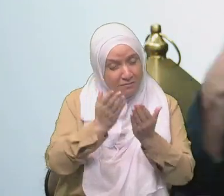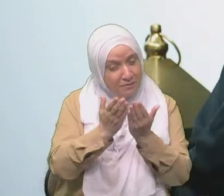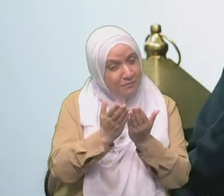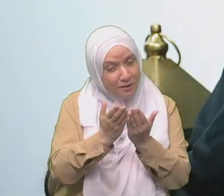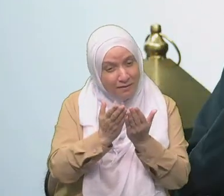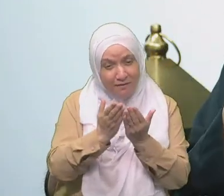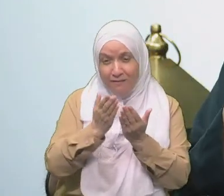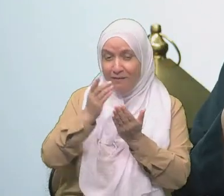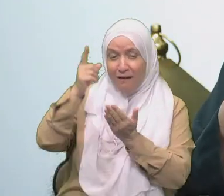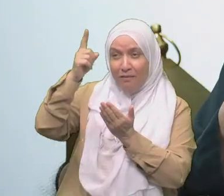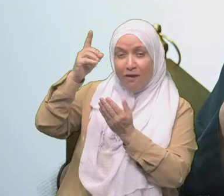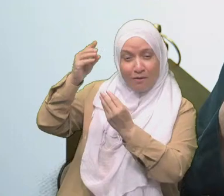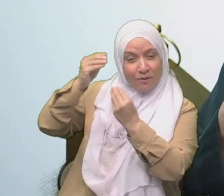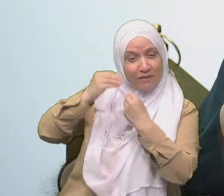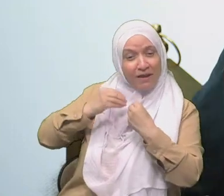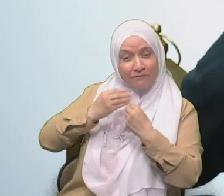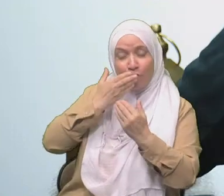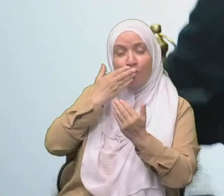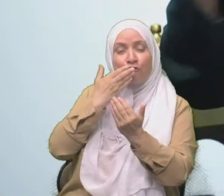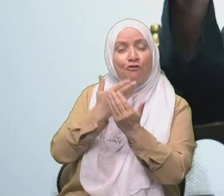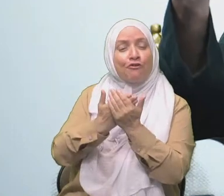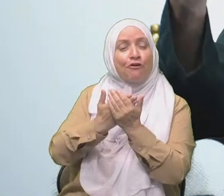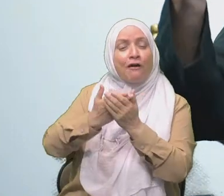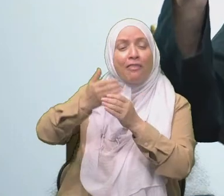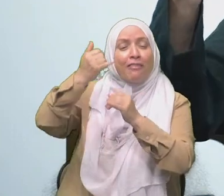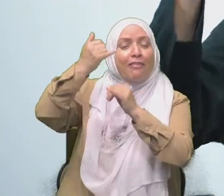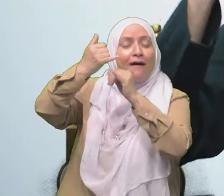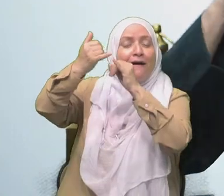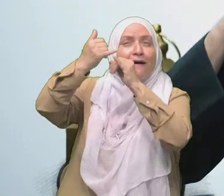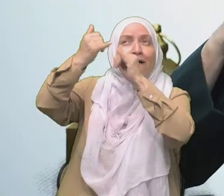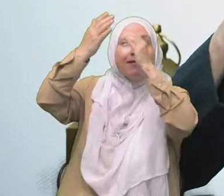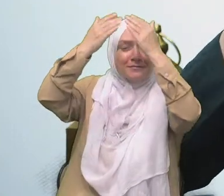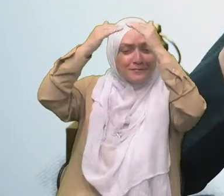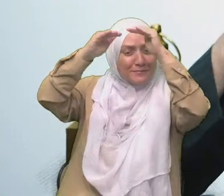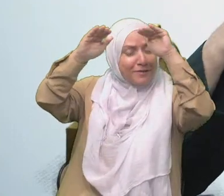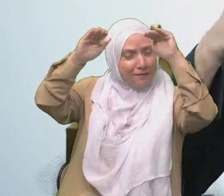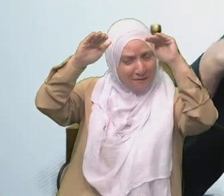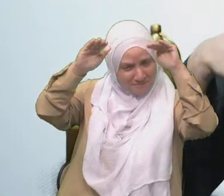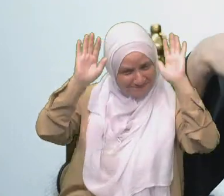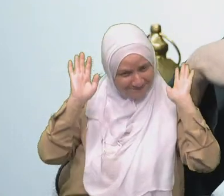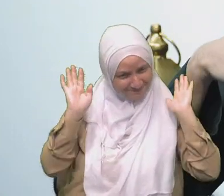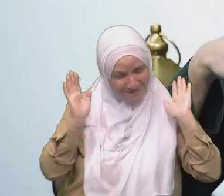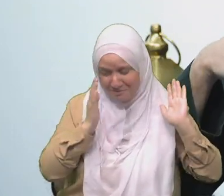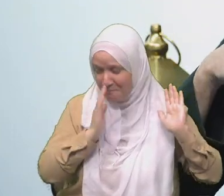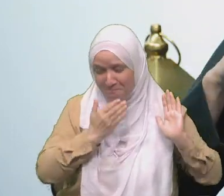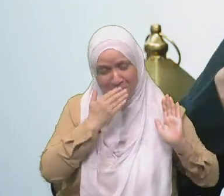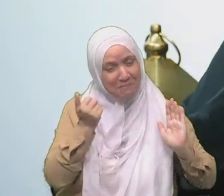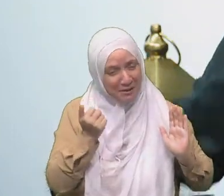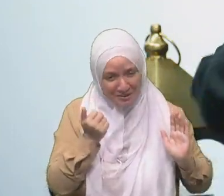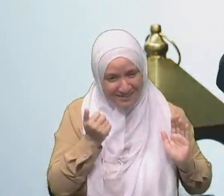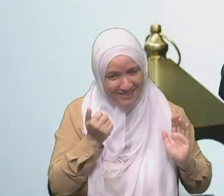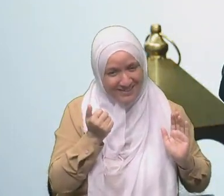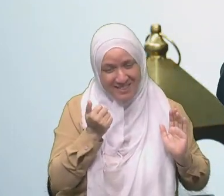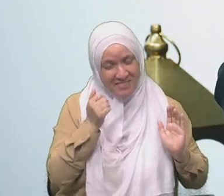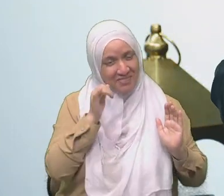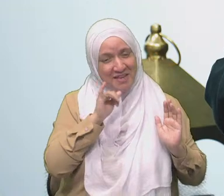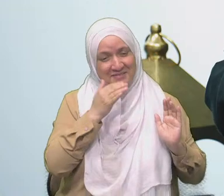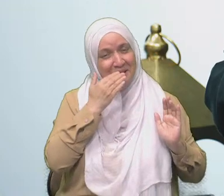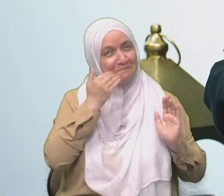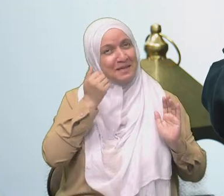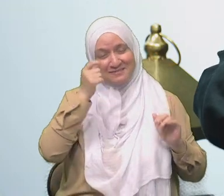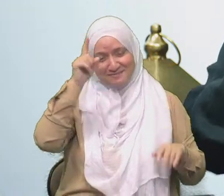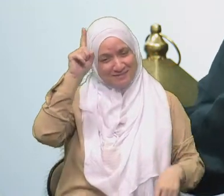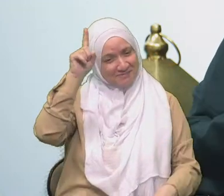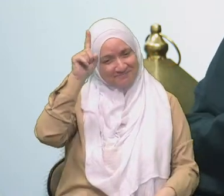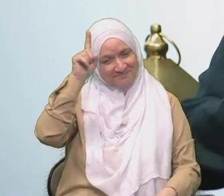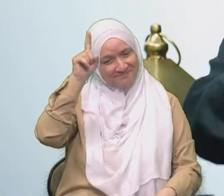I'm sure it's going to show up there. So if I made the dua and 20% of it got answered for me here, then I'm really looking forward to the